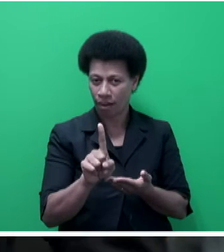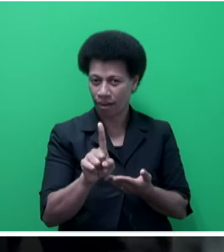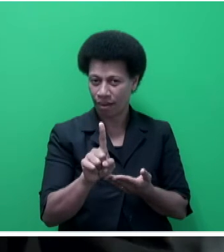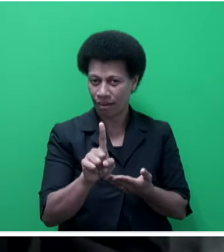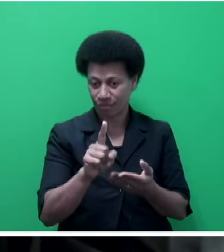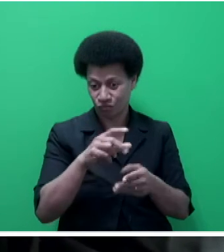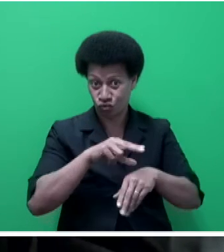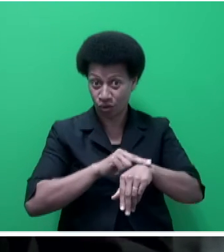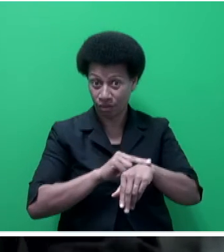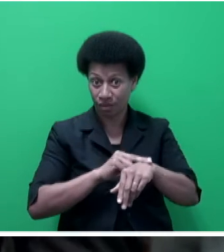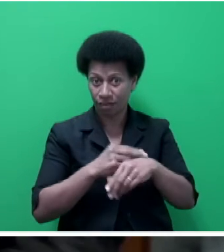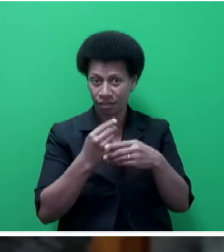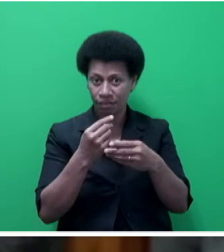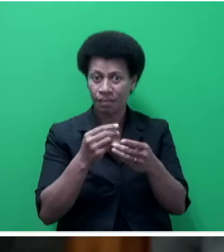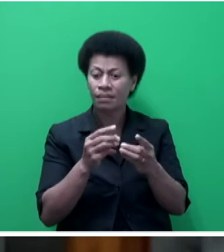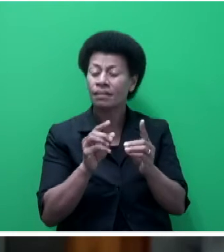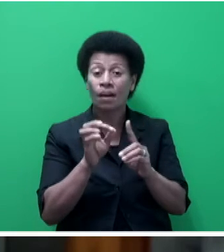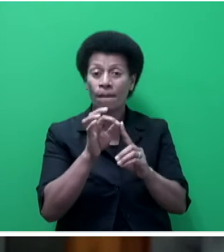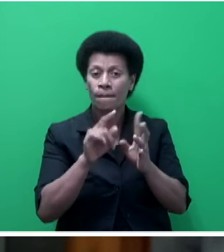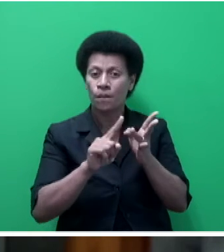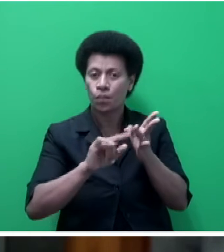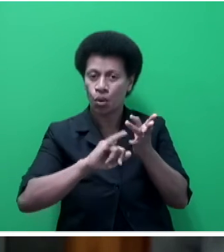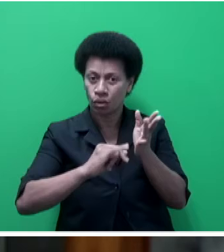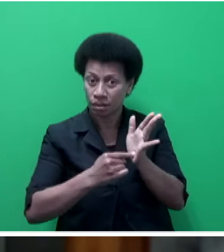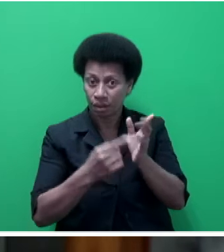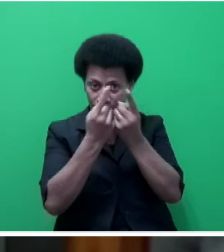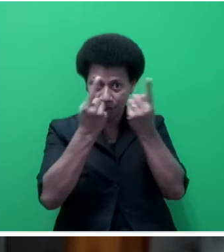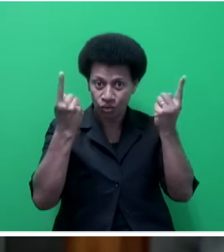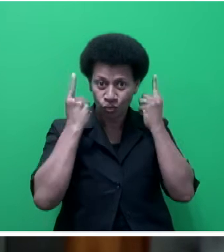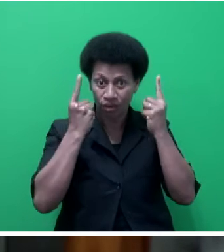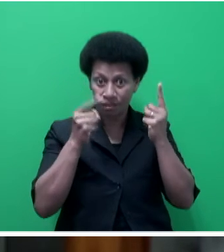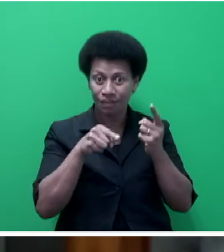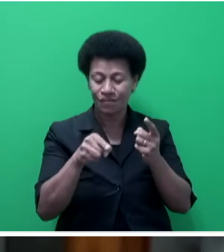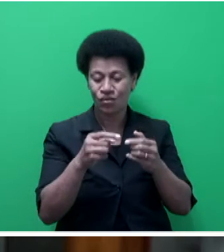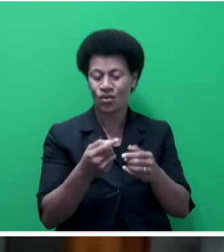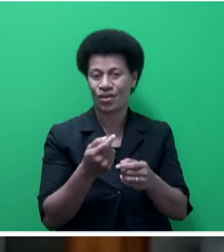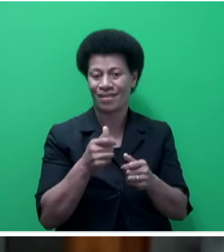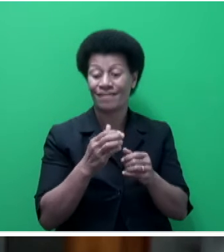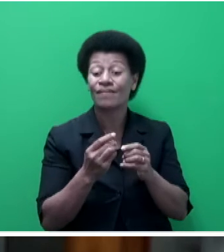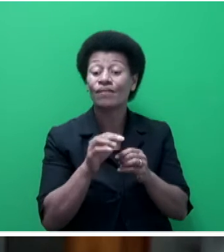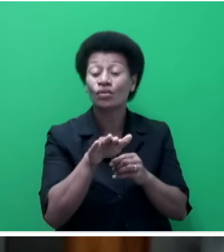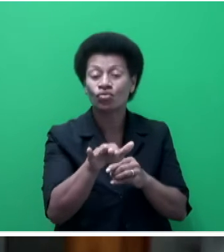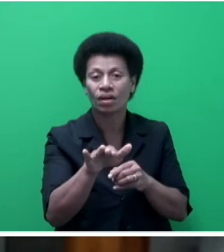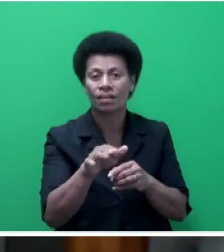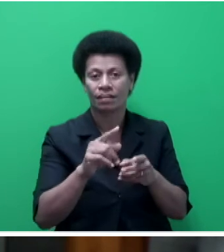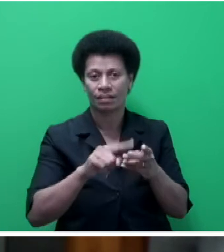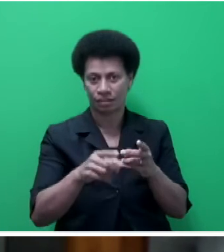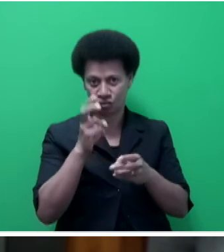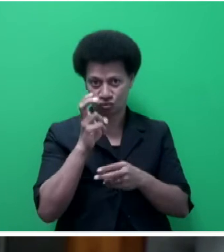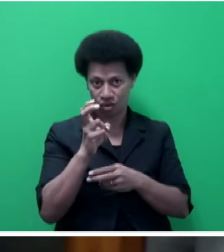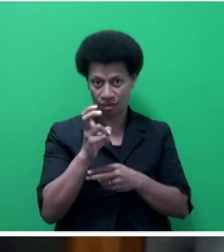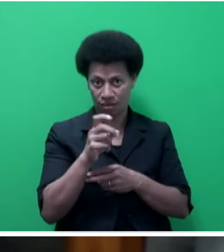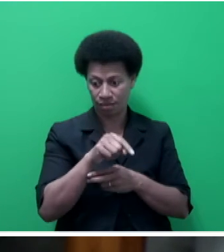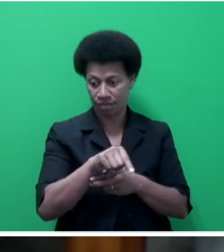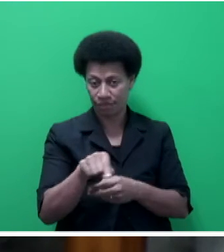become specialists in the field of emergency medicine in the near future. Training courses are also available to emergency department